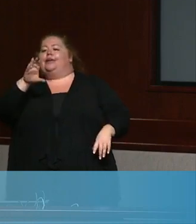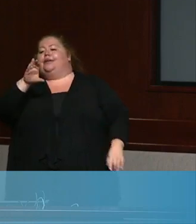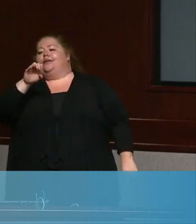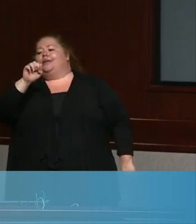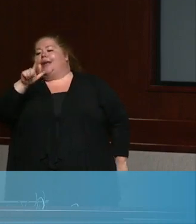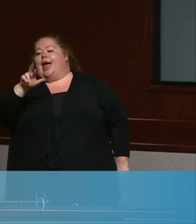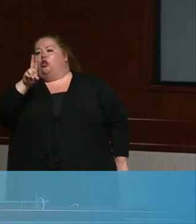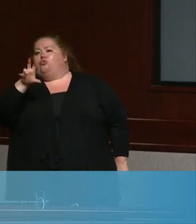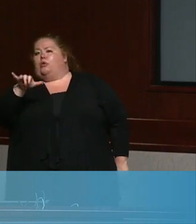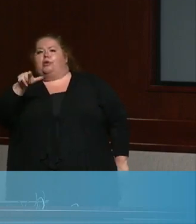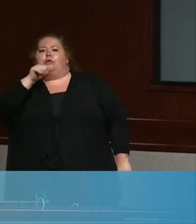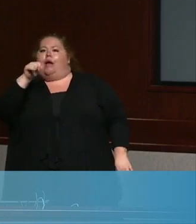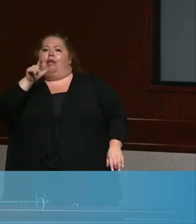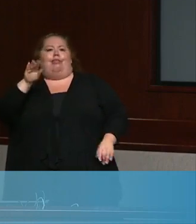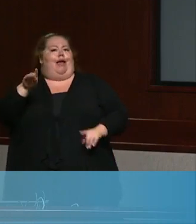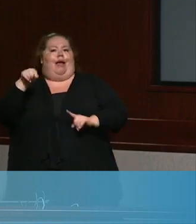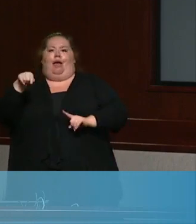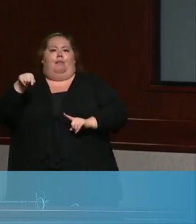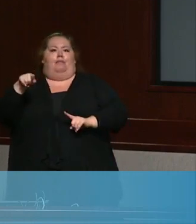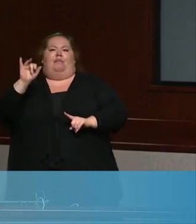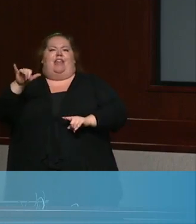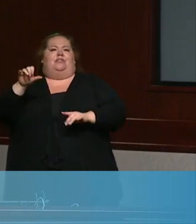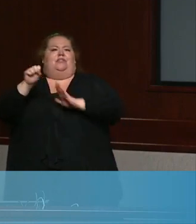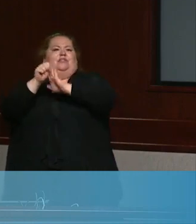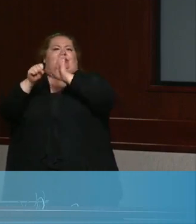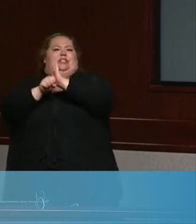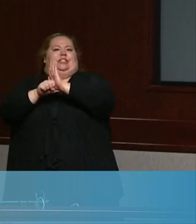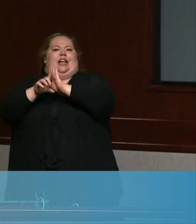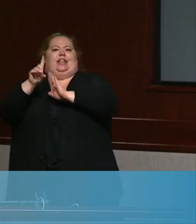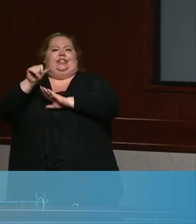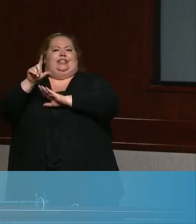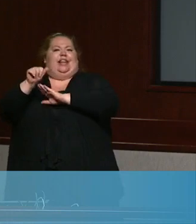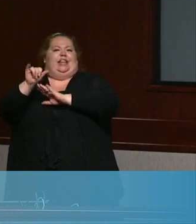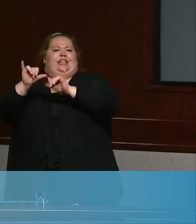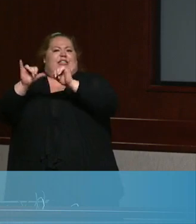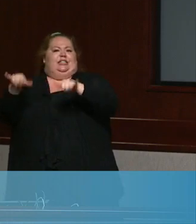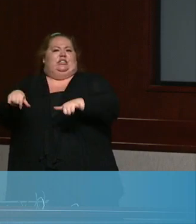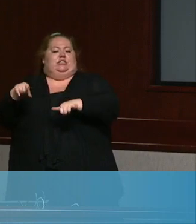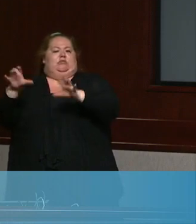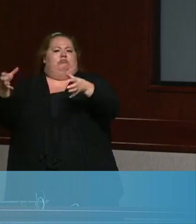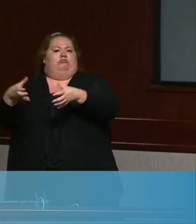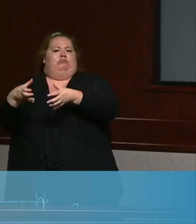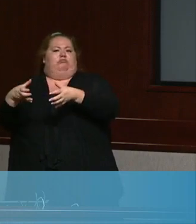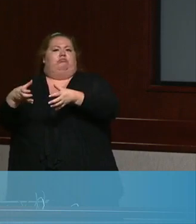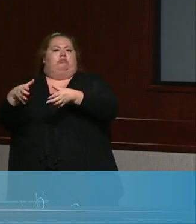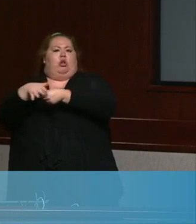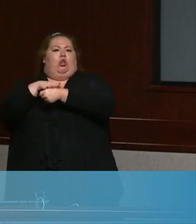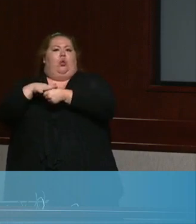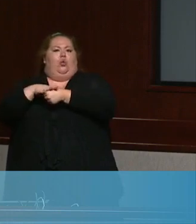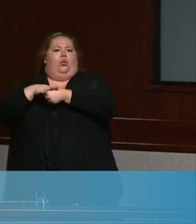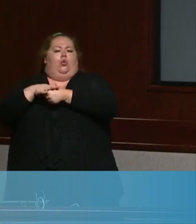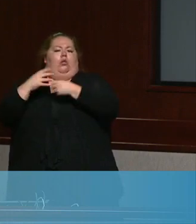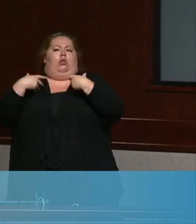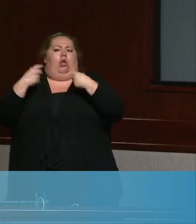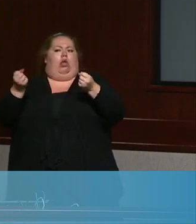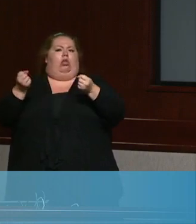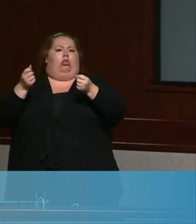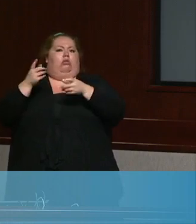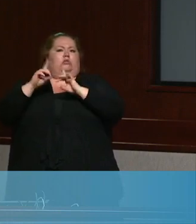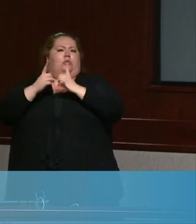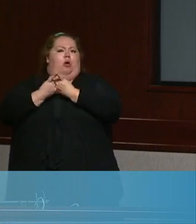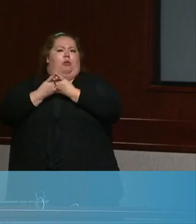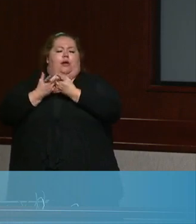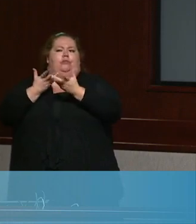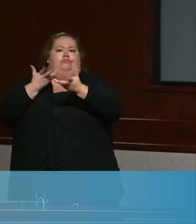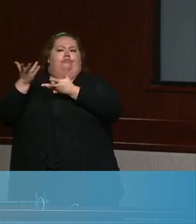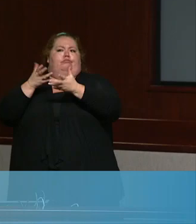Reportable Disease Information Exchange. It's the state database system that the local health department uses to communicate with the state health department and